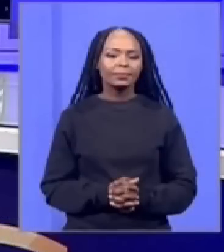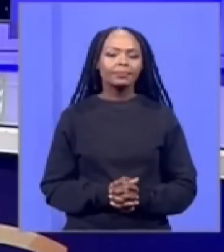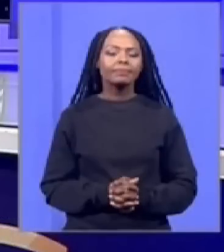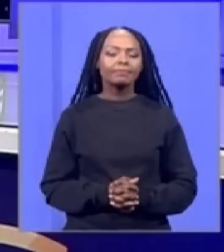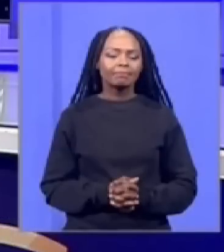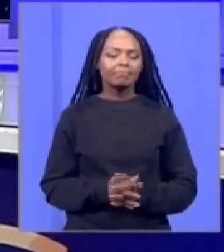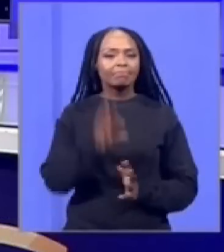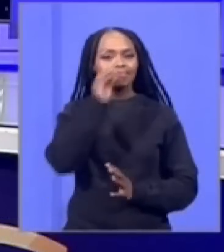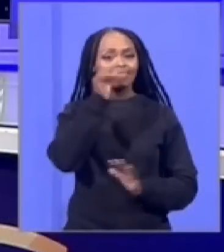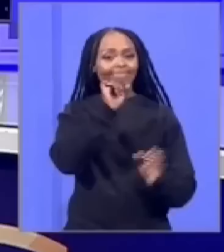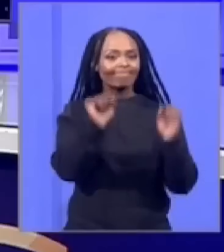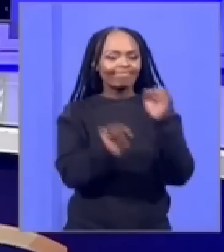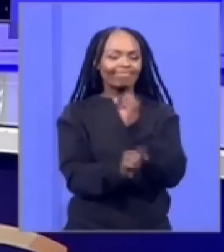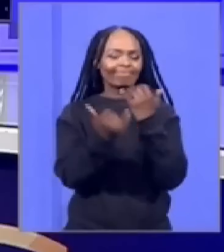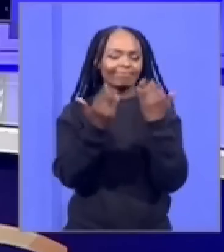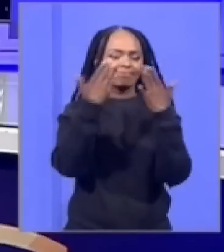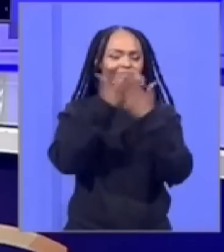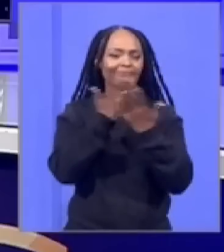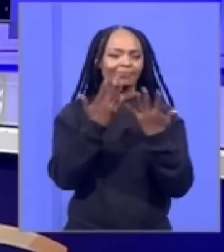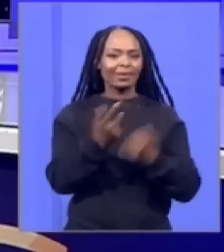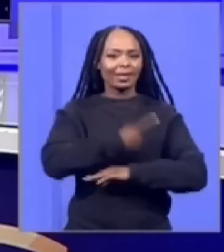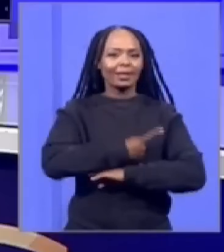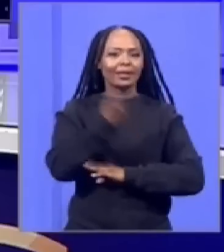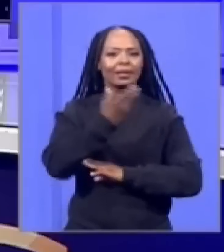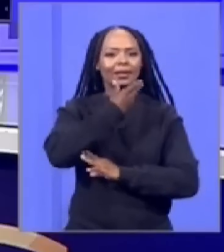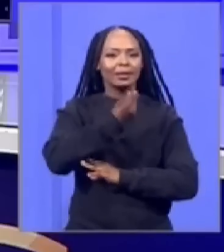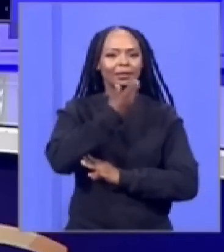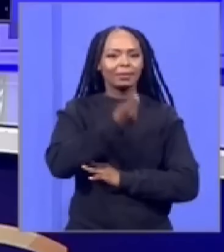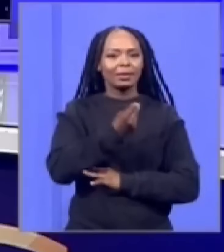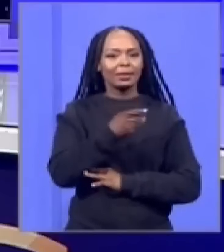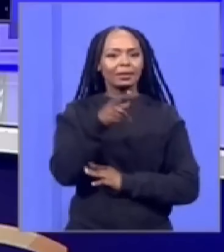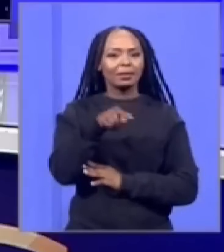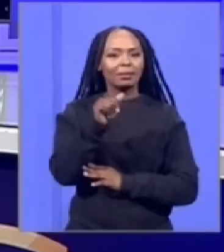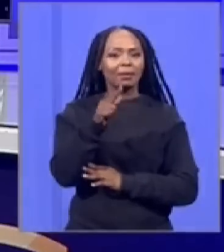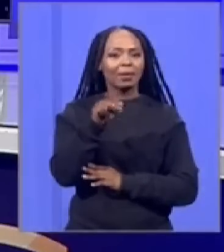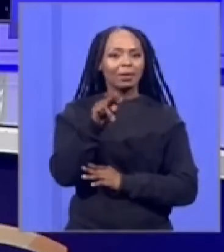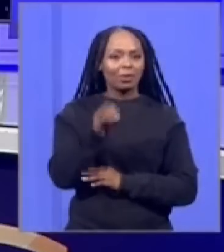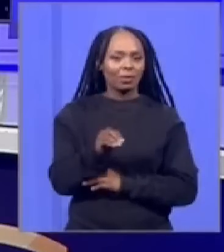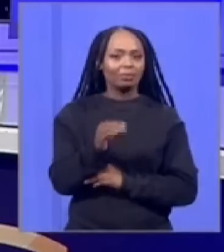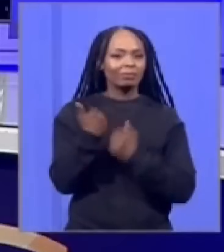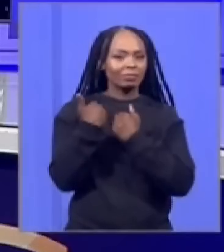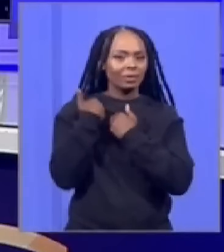mo di fella mona phirmaneng ena ya Christmas nna te fellang ka boipaballo ha o se ikutlwa hore o sharp